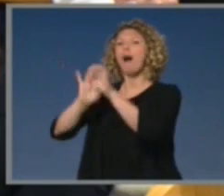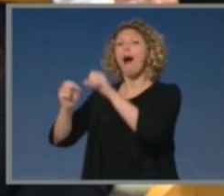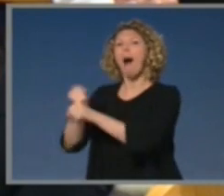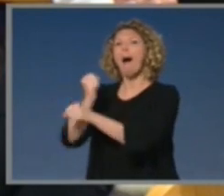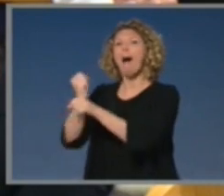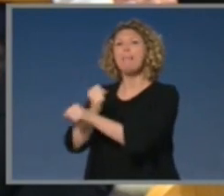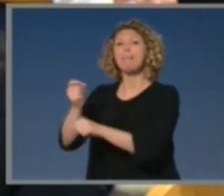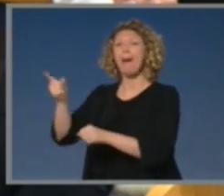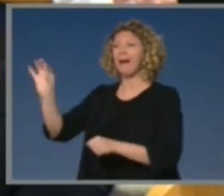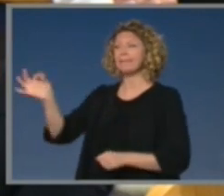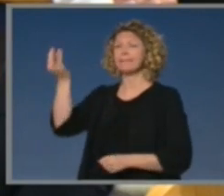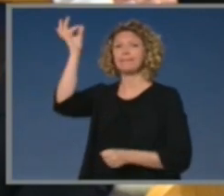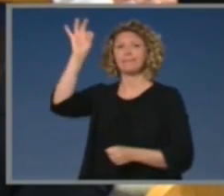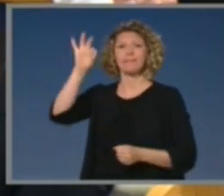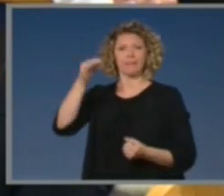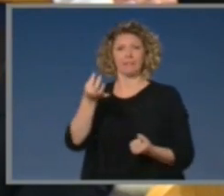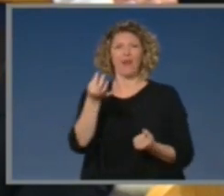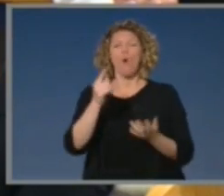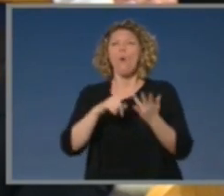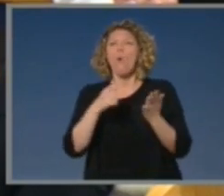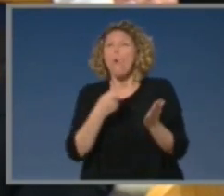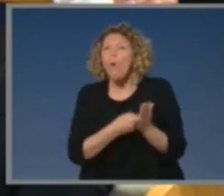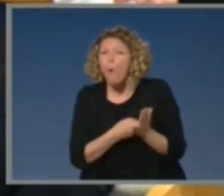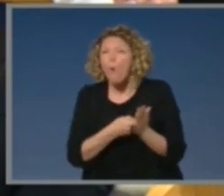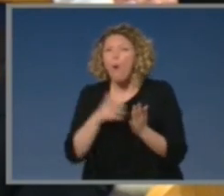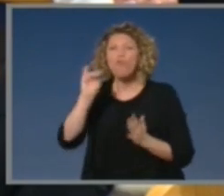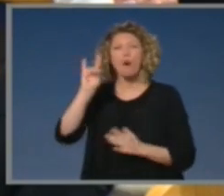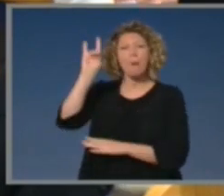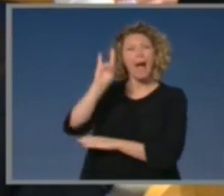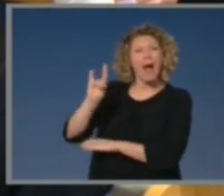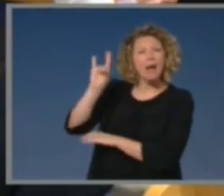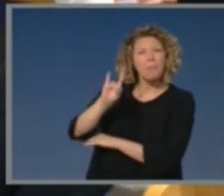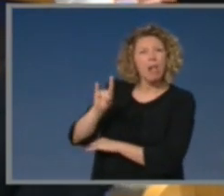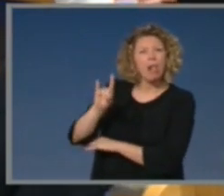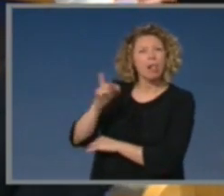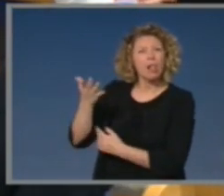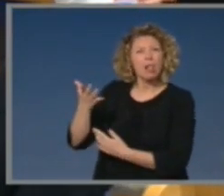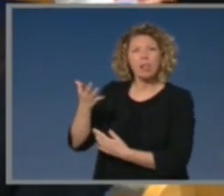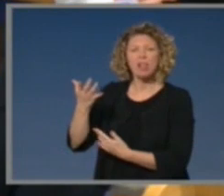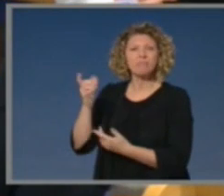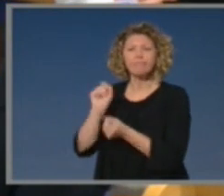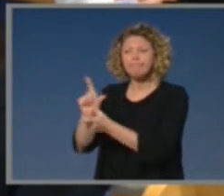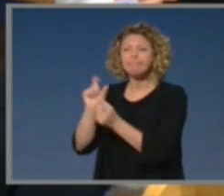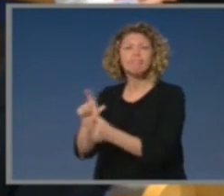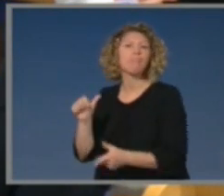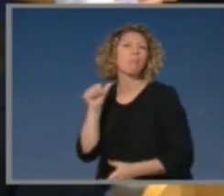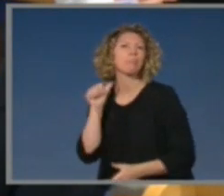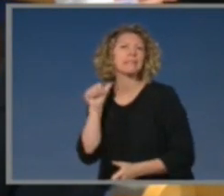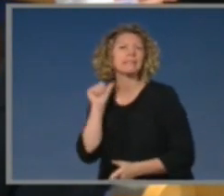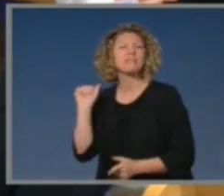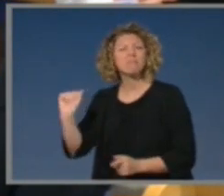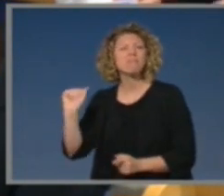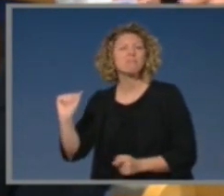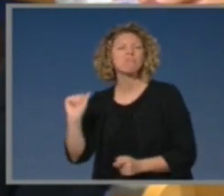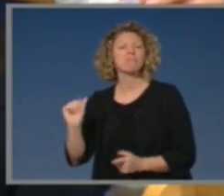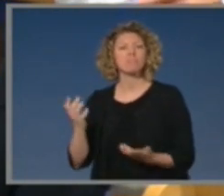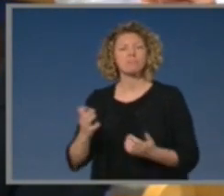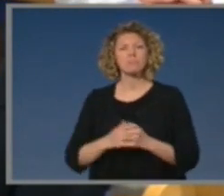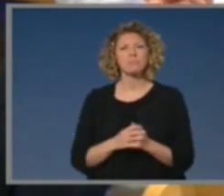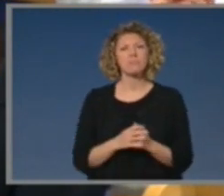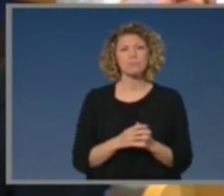according to your advice, growing evidence it emanated from a lab? And will you urge the Americans, the Trump administration, to share